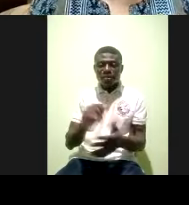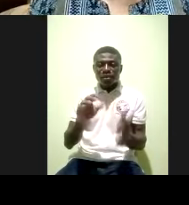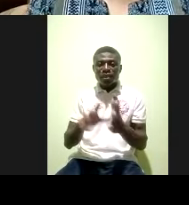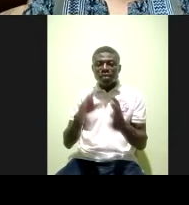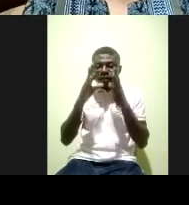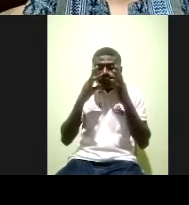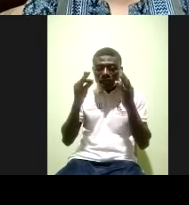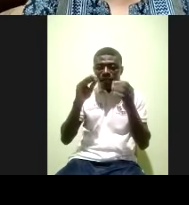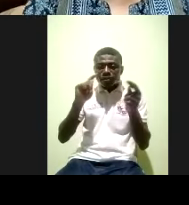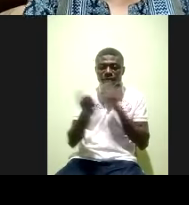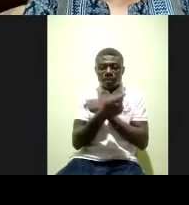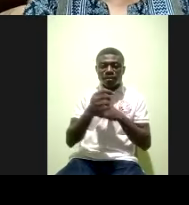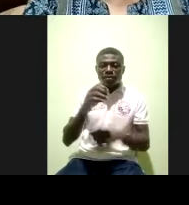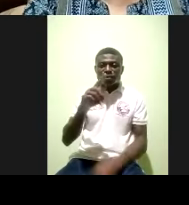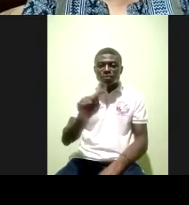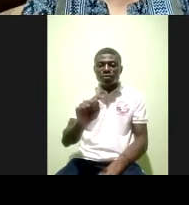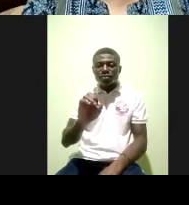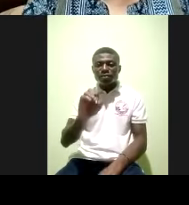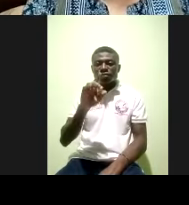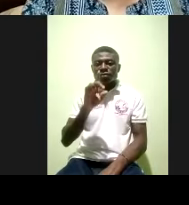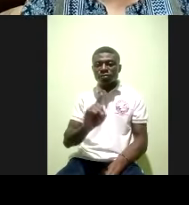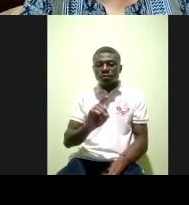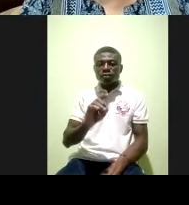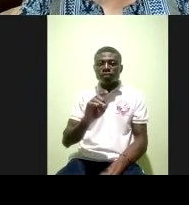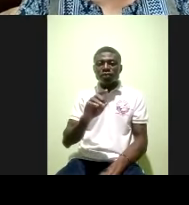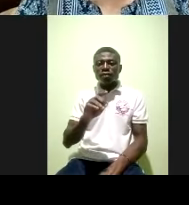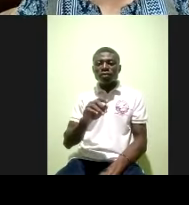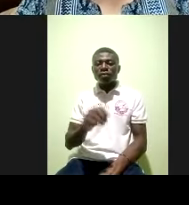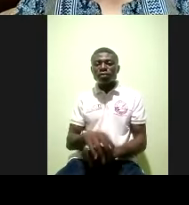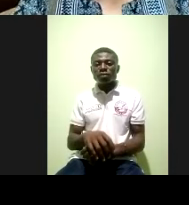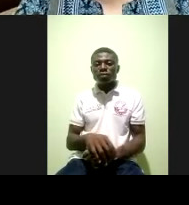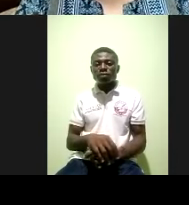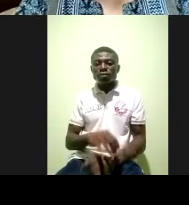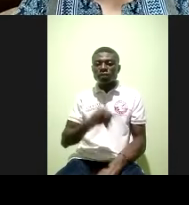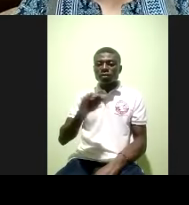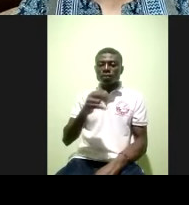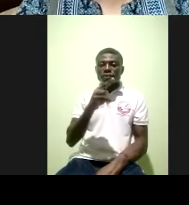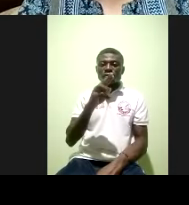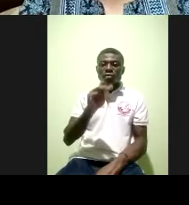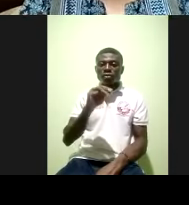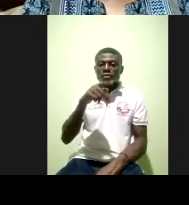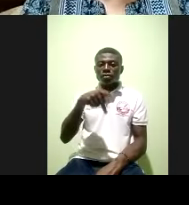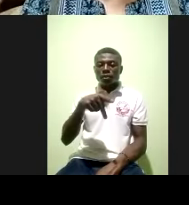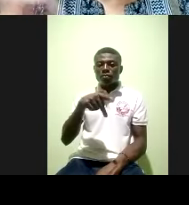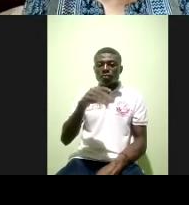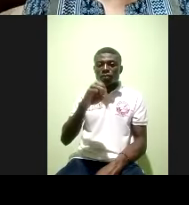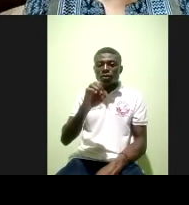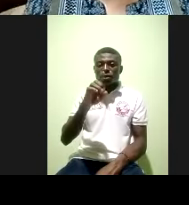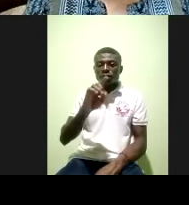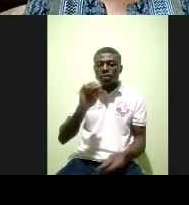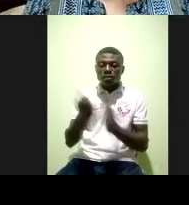jump. Reversal of moon, it might become noon, and man. So